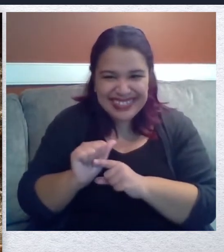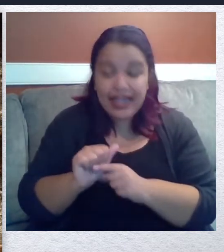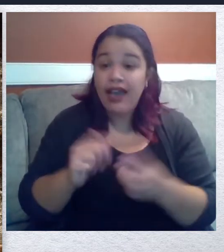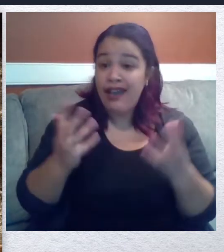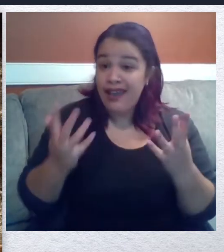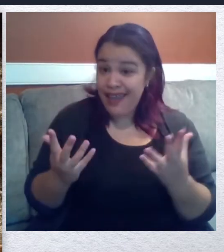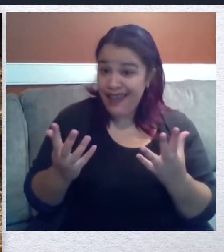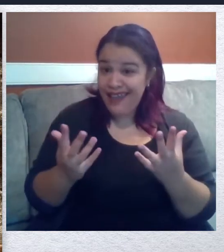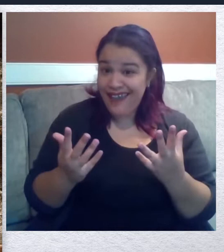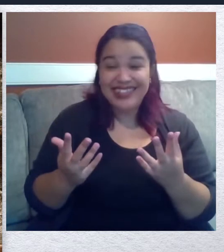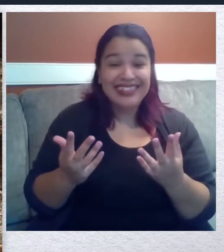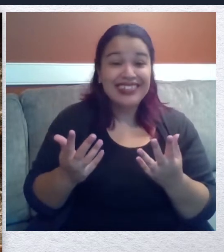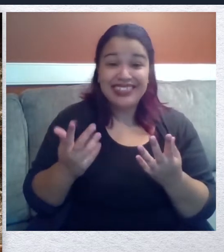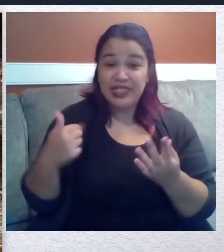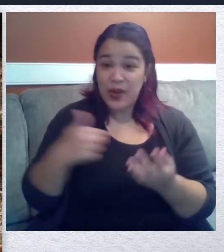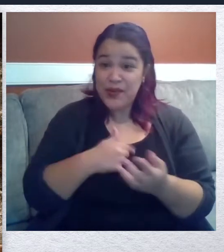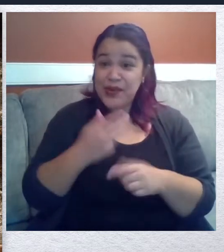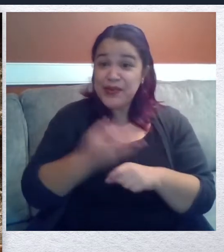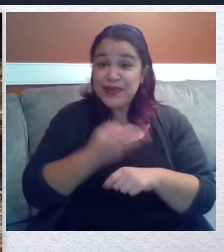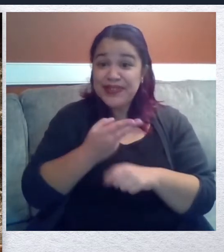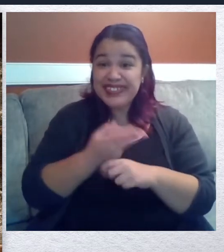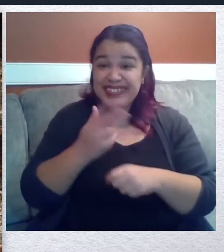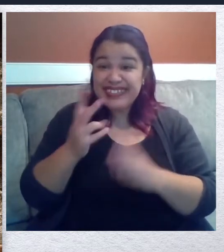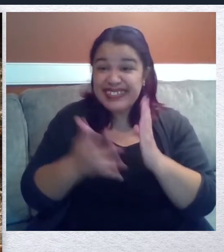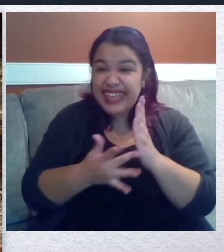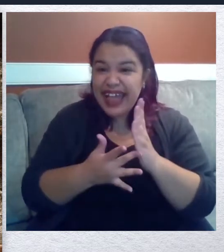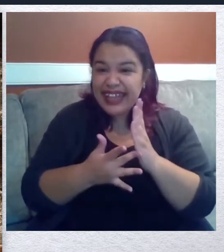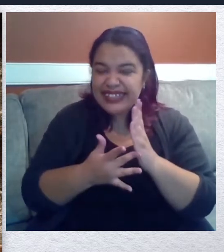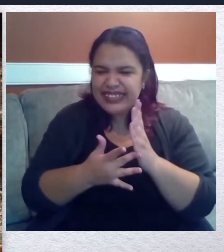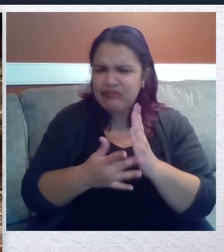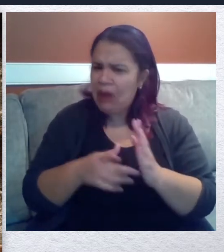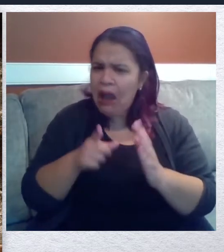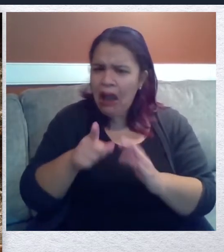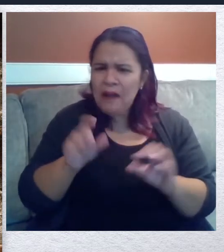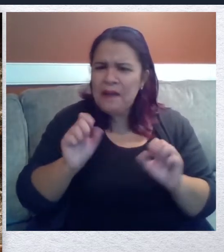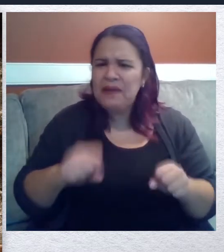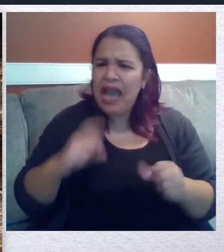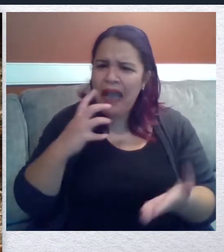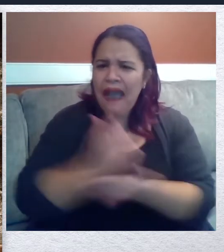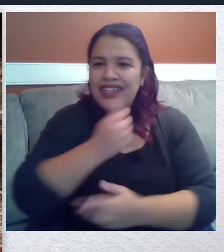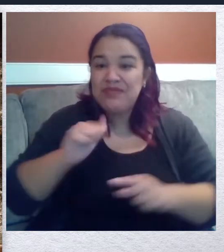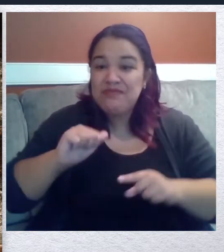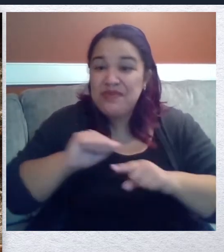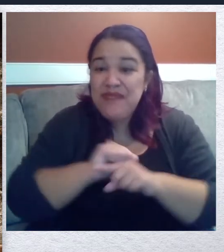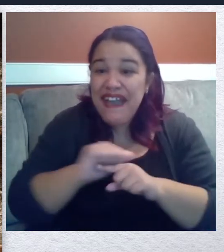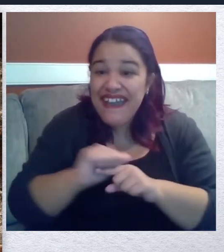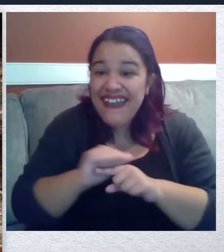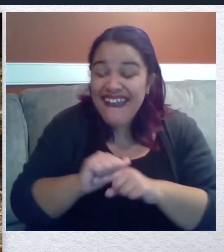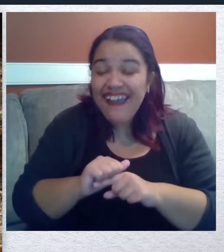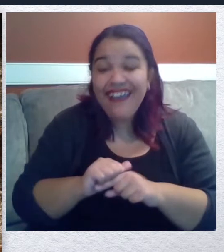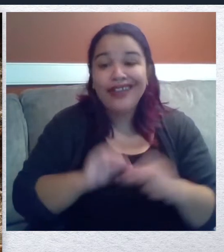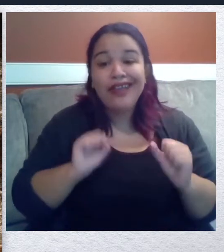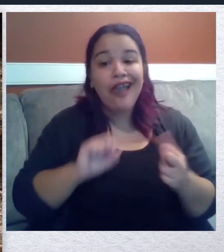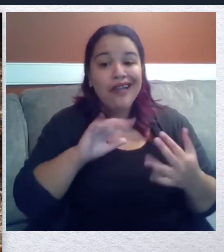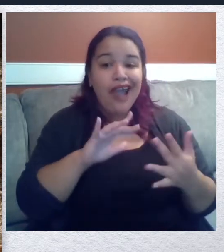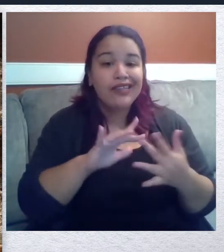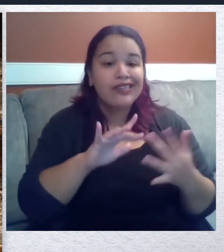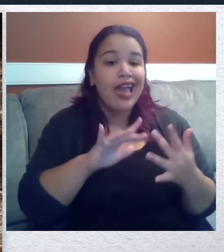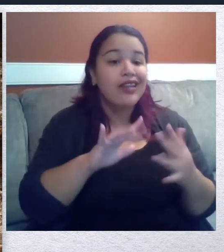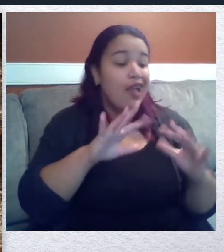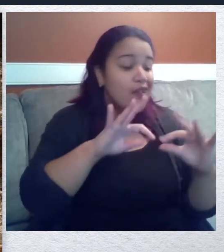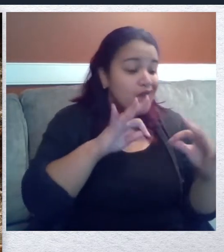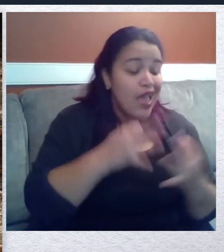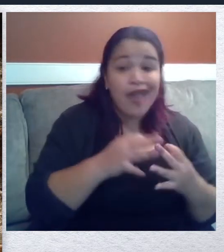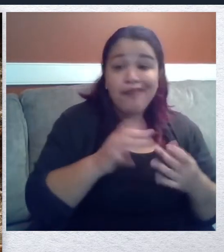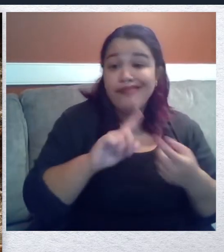use it to prepare. You can have a friend, a family member, or your job developer help you practice your interview